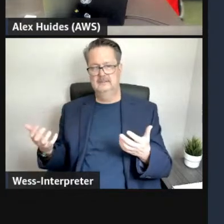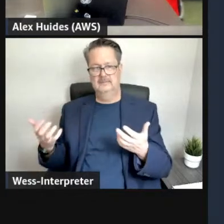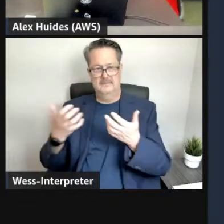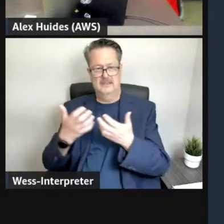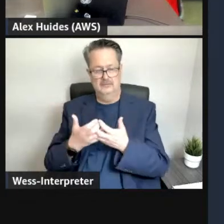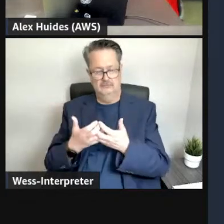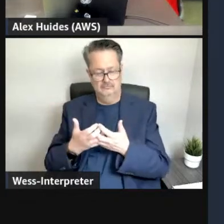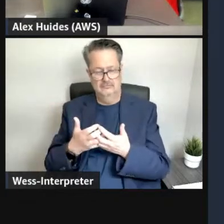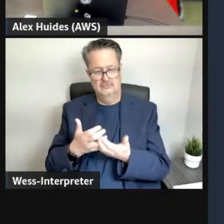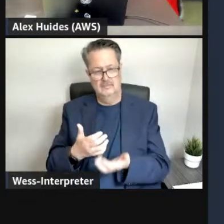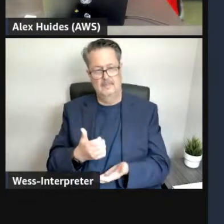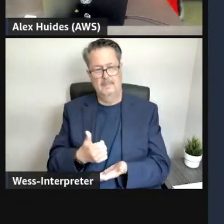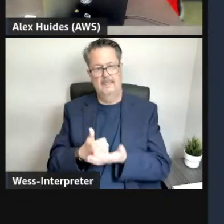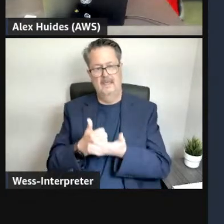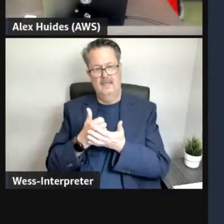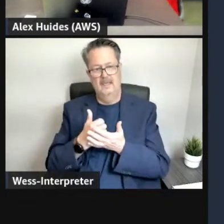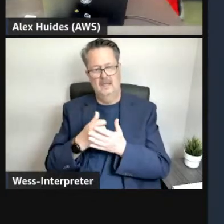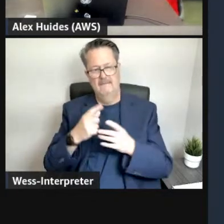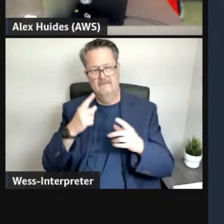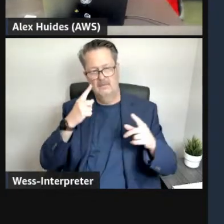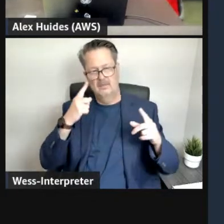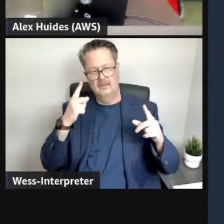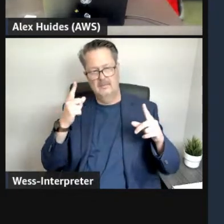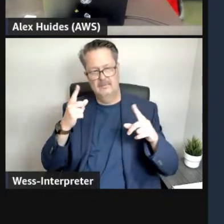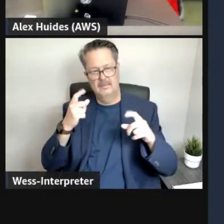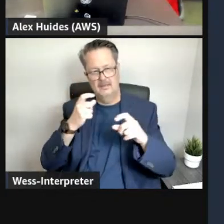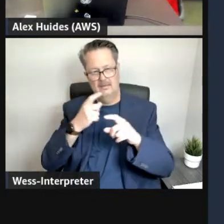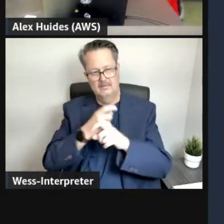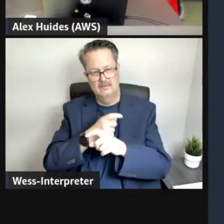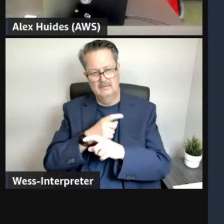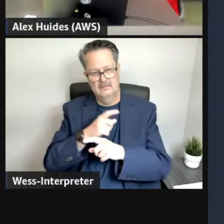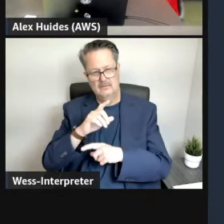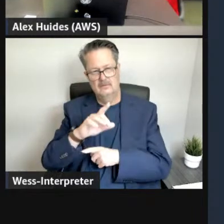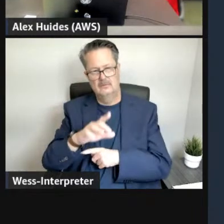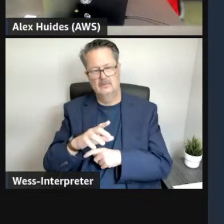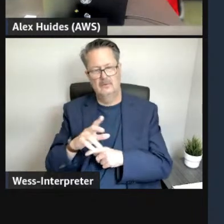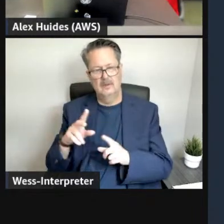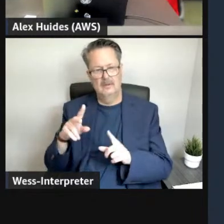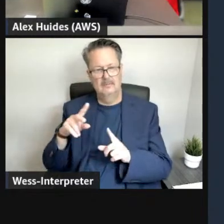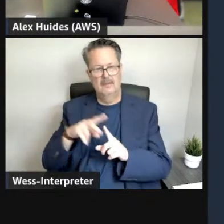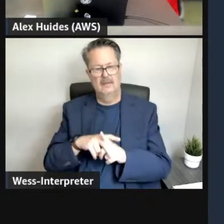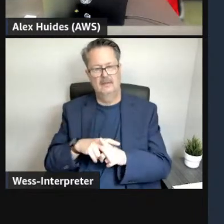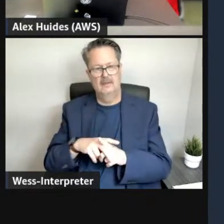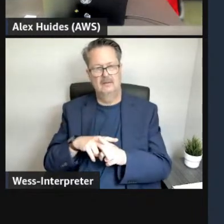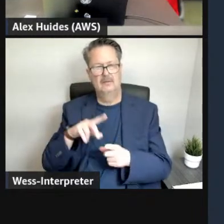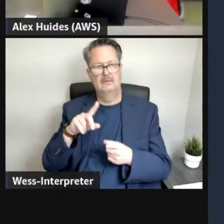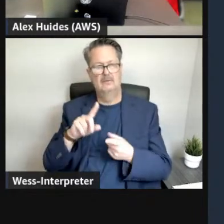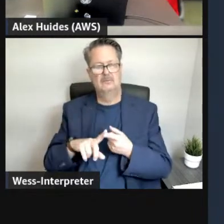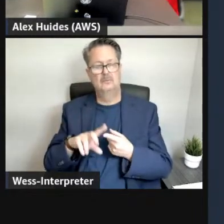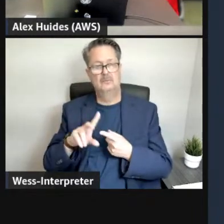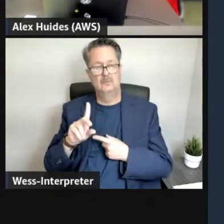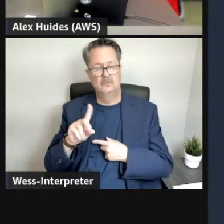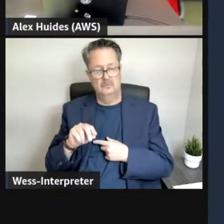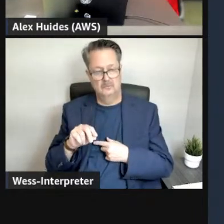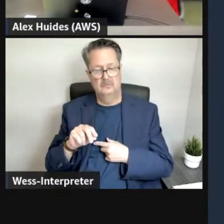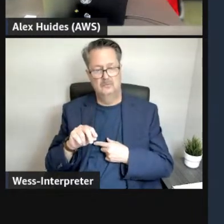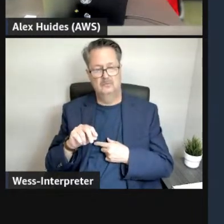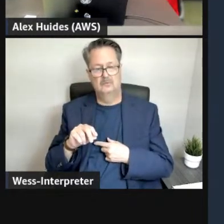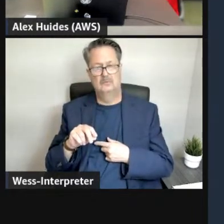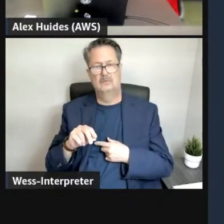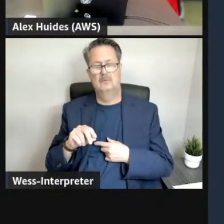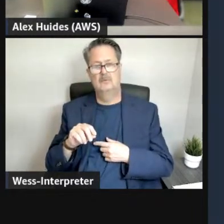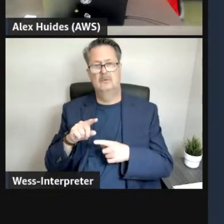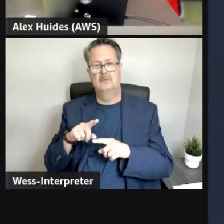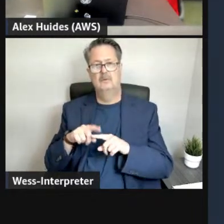with the increasing network complexity of your applications in your distributed system. And to do so, they rely on the cycle proxy